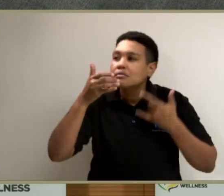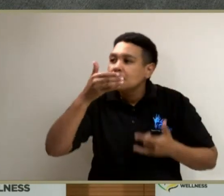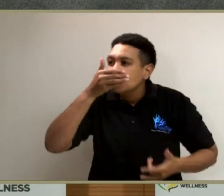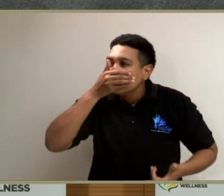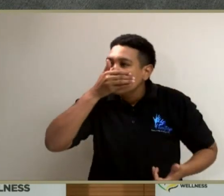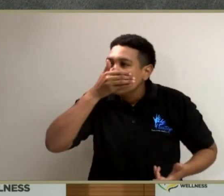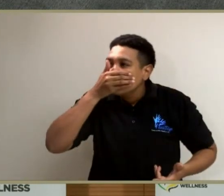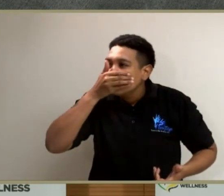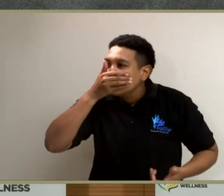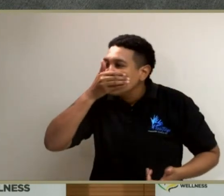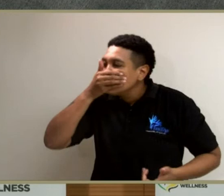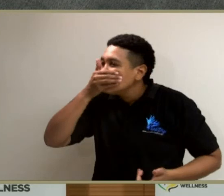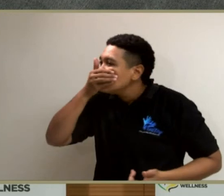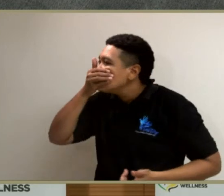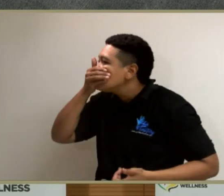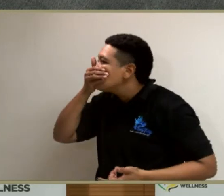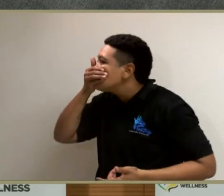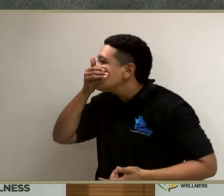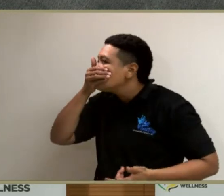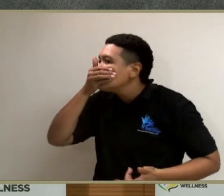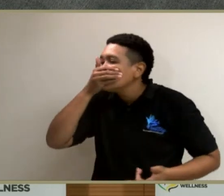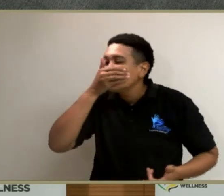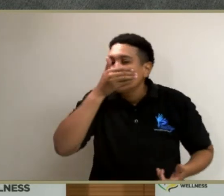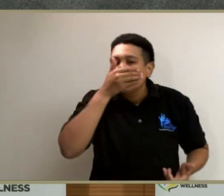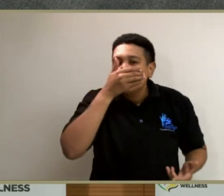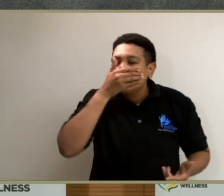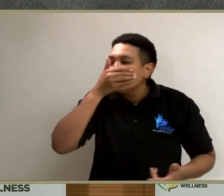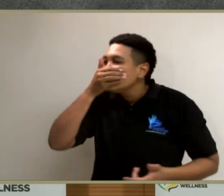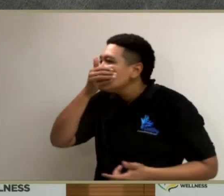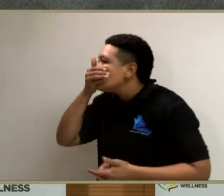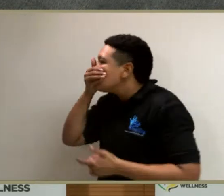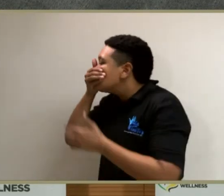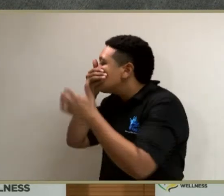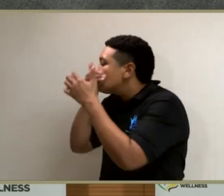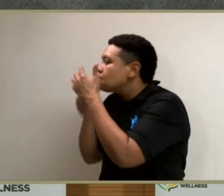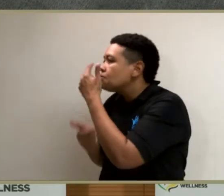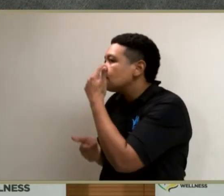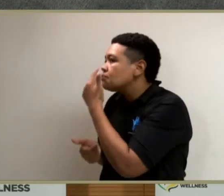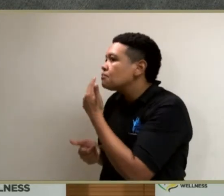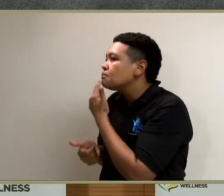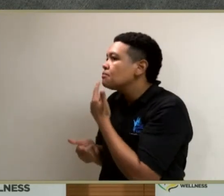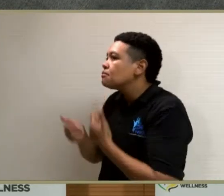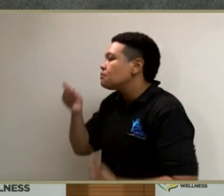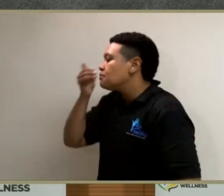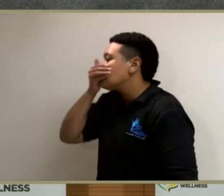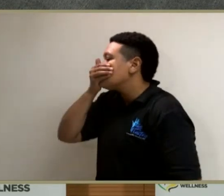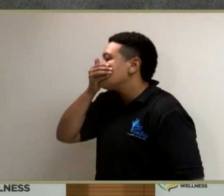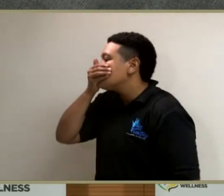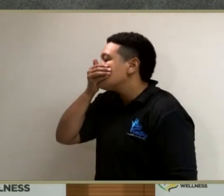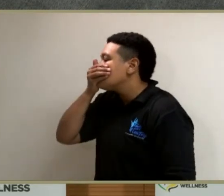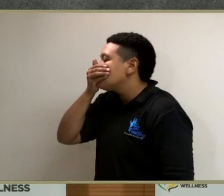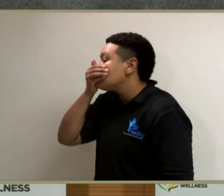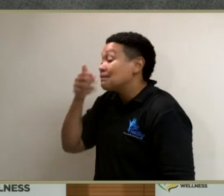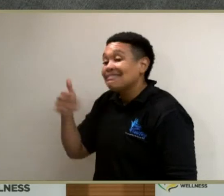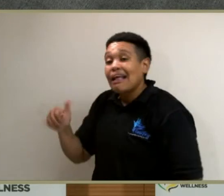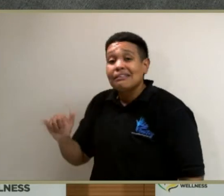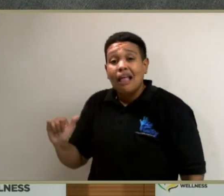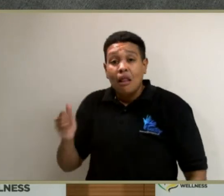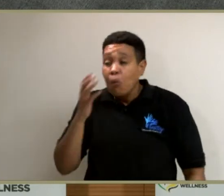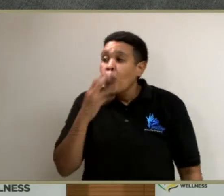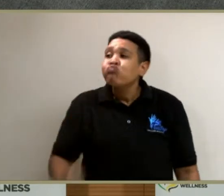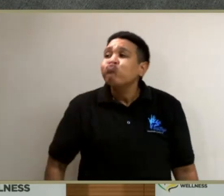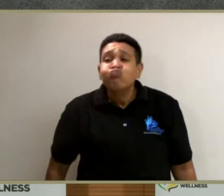person's face so as to cover the person's nose and mouth. The mask wearing is still in place.